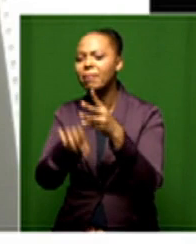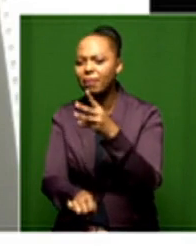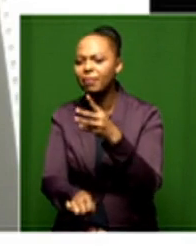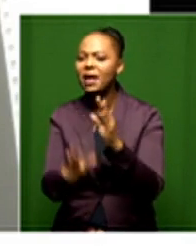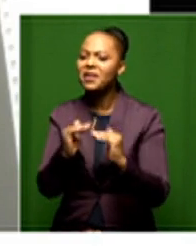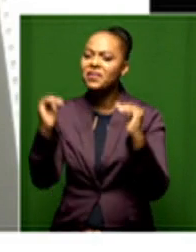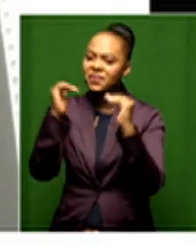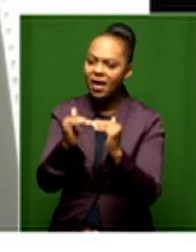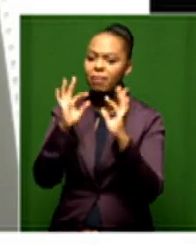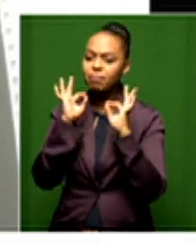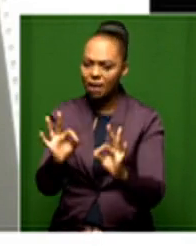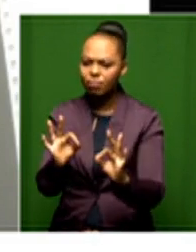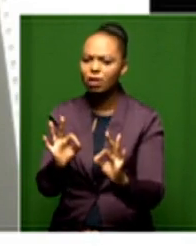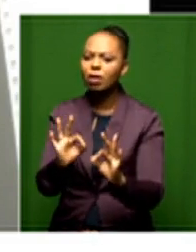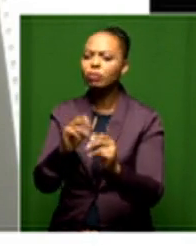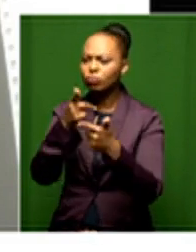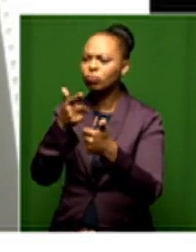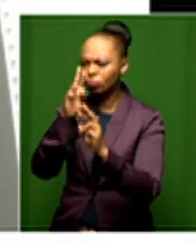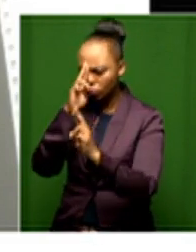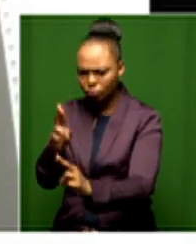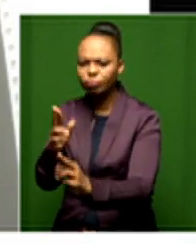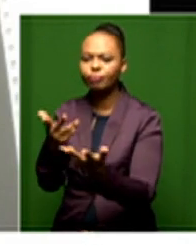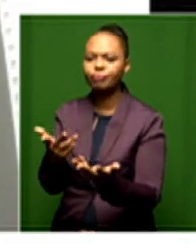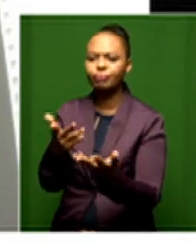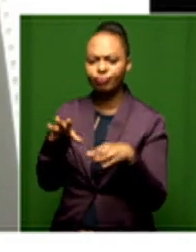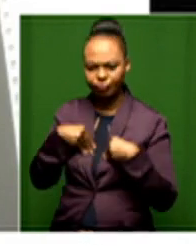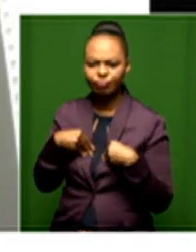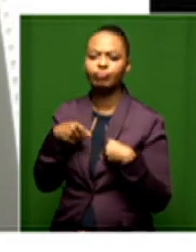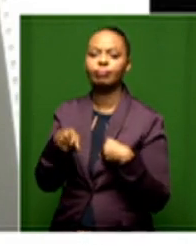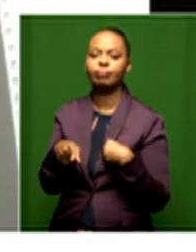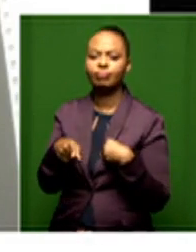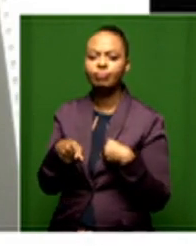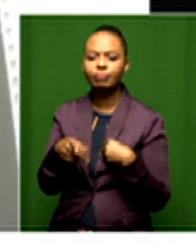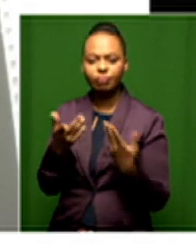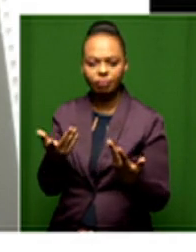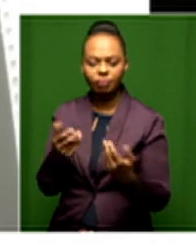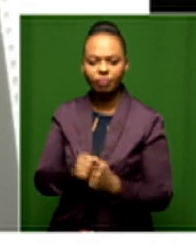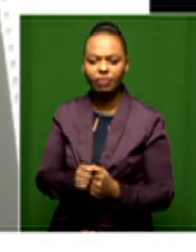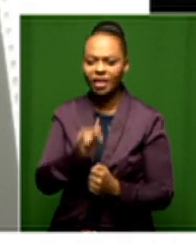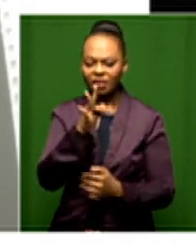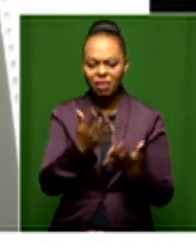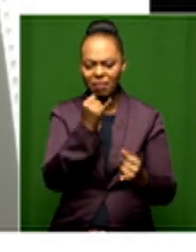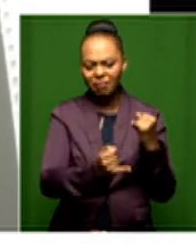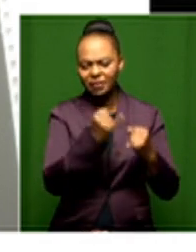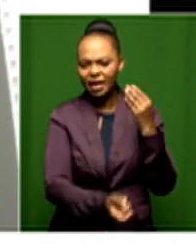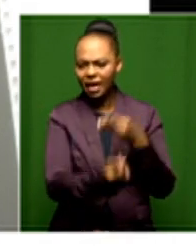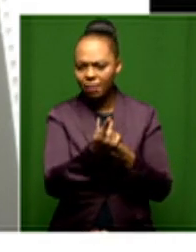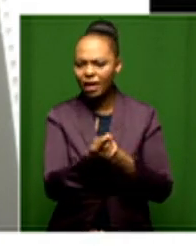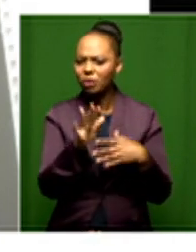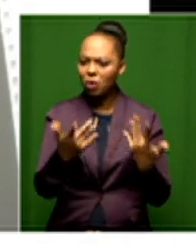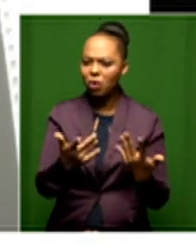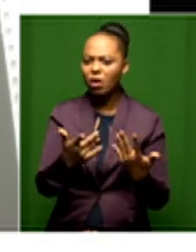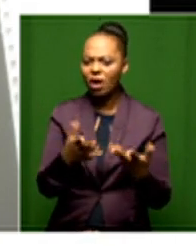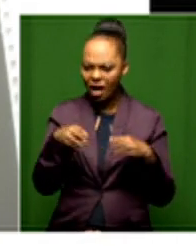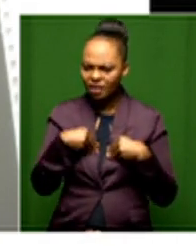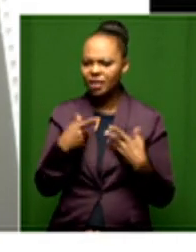factual, we will obey and we will make good what we may not have done what we may not have done,